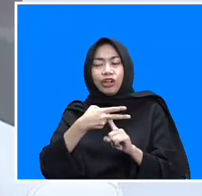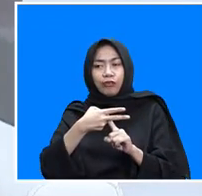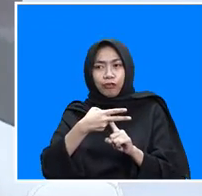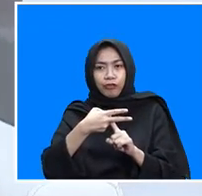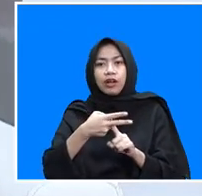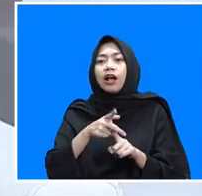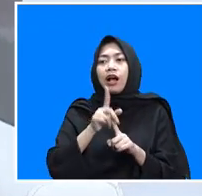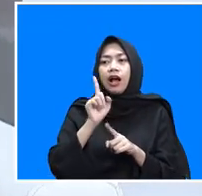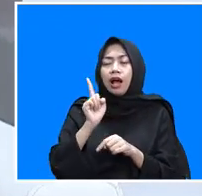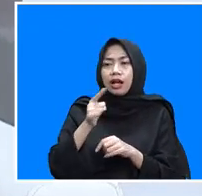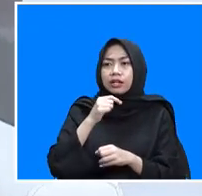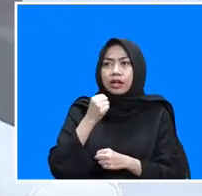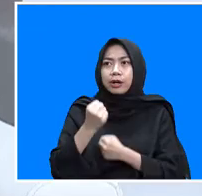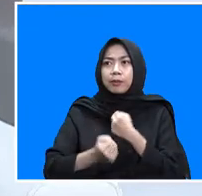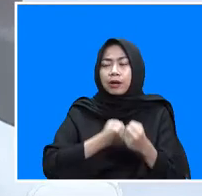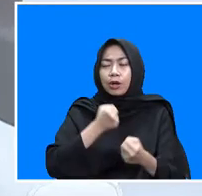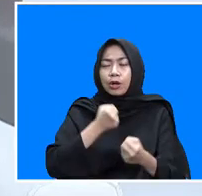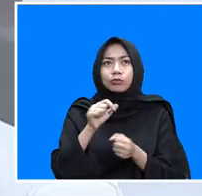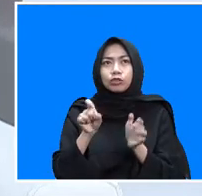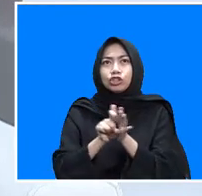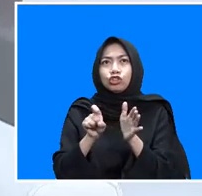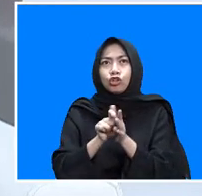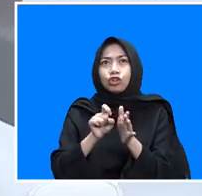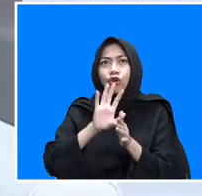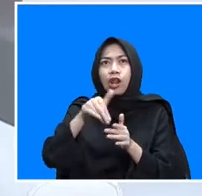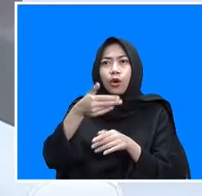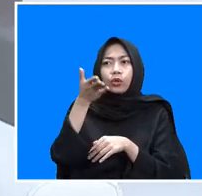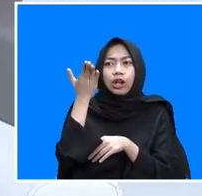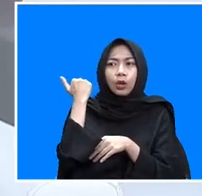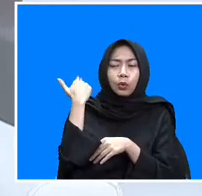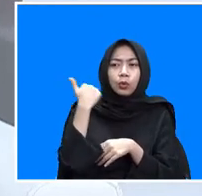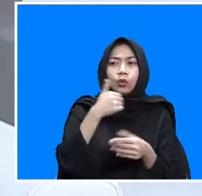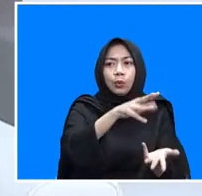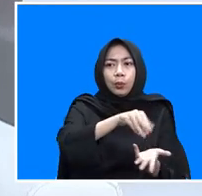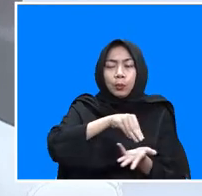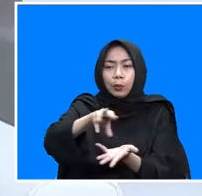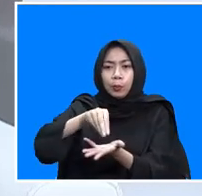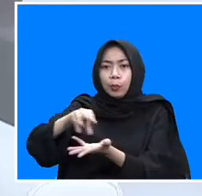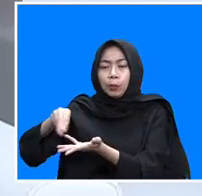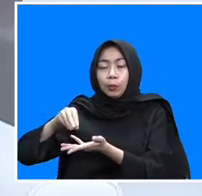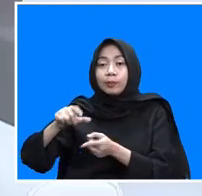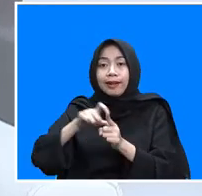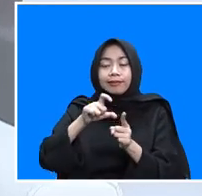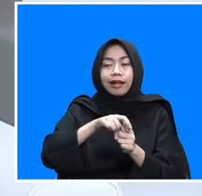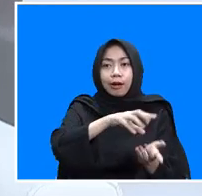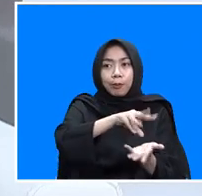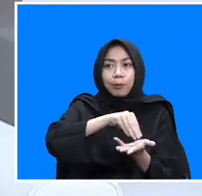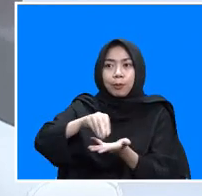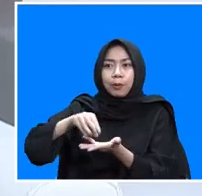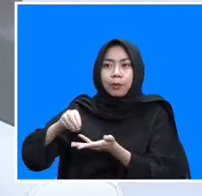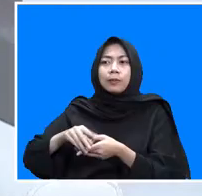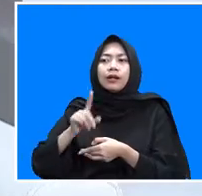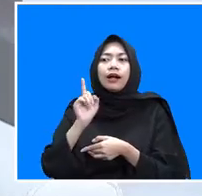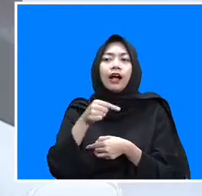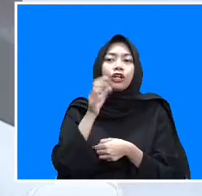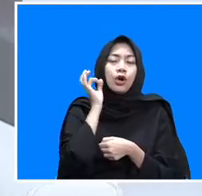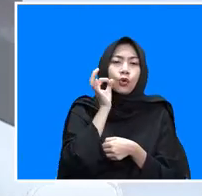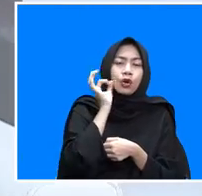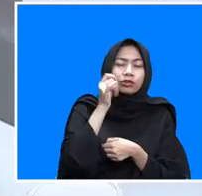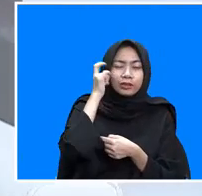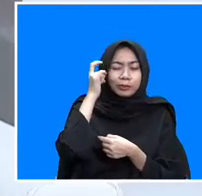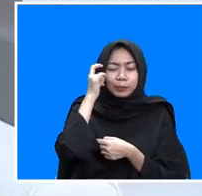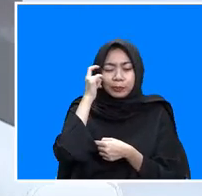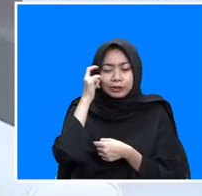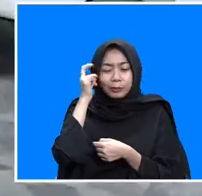survey work late last year, and we found that of the parents that we interviewed, around 3 in 4 parents were really concerned about